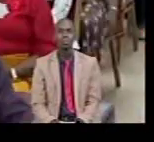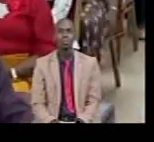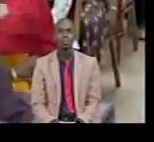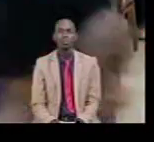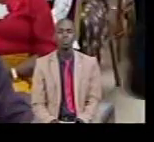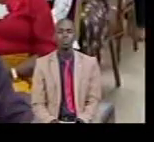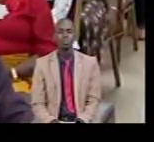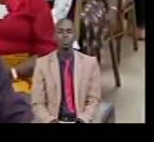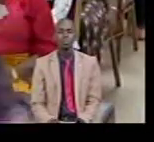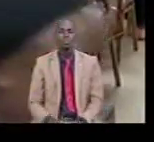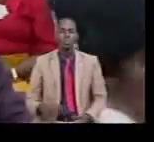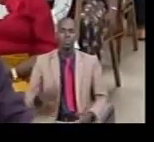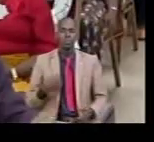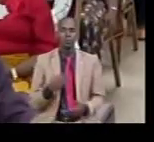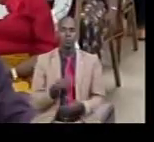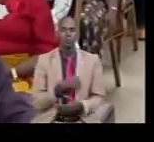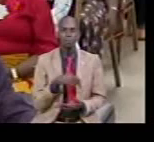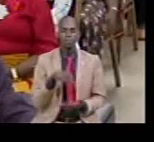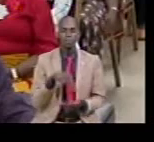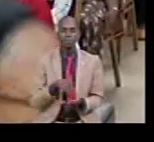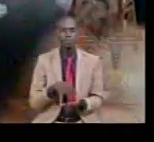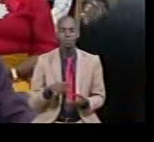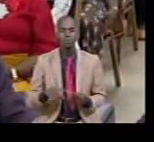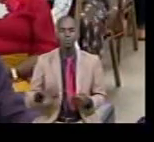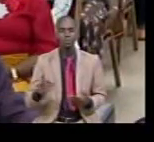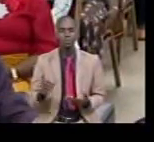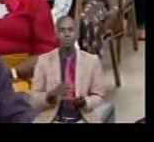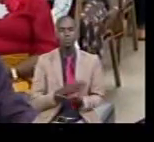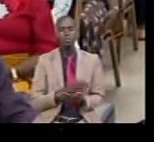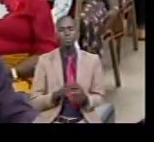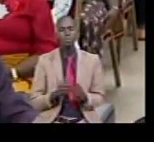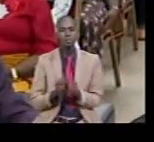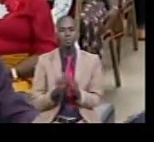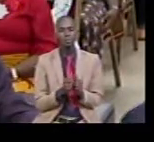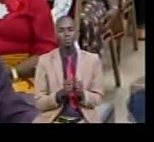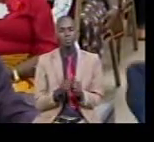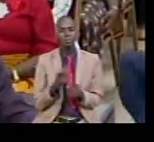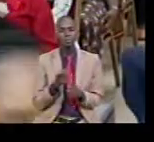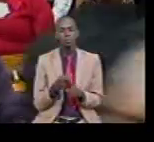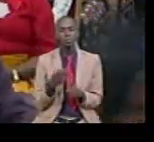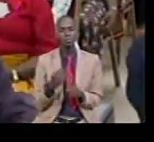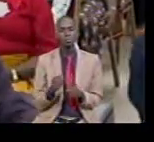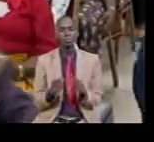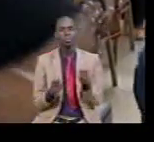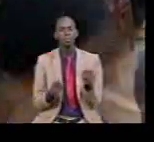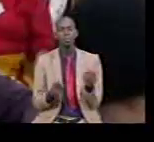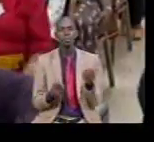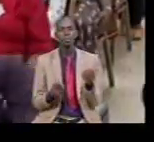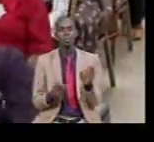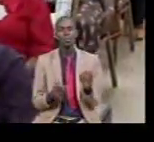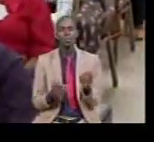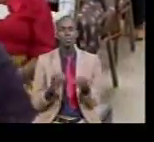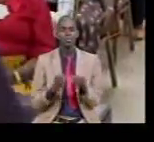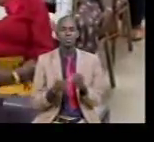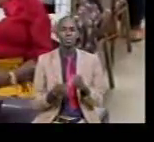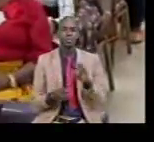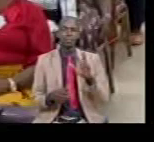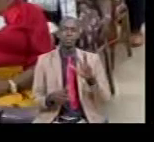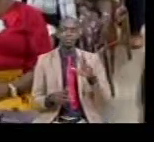We shall rise up once again to sing together from Gospel Hymns and Songs, number 38.